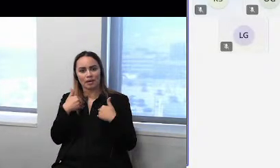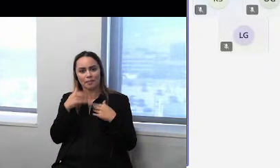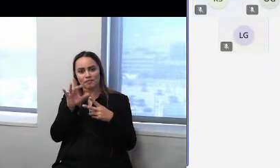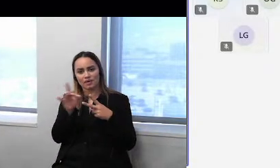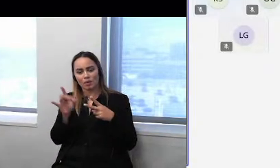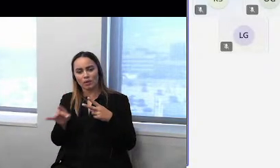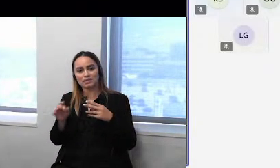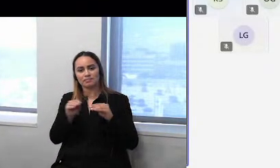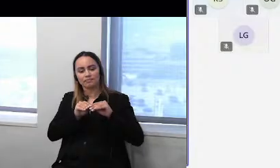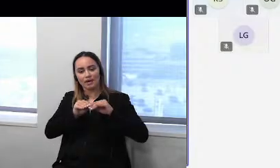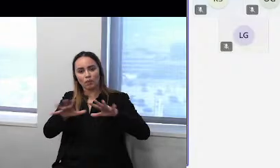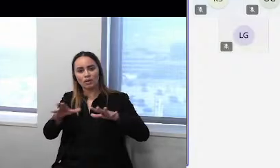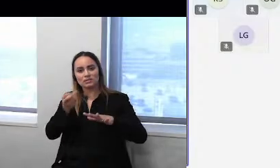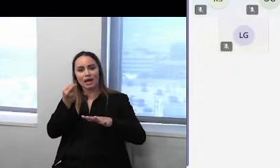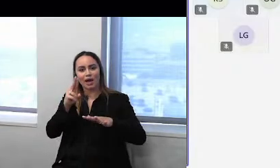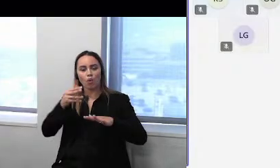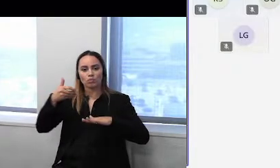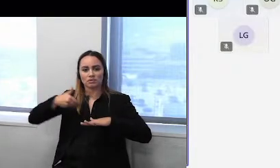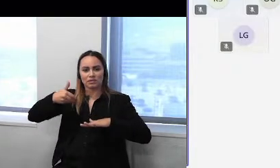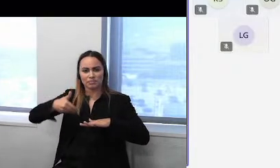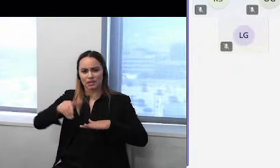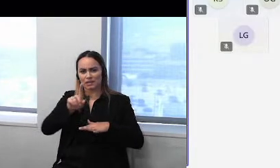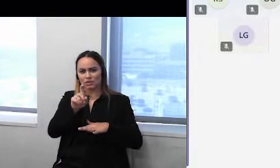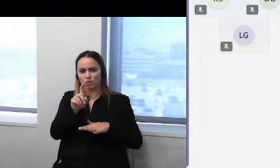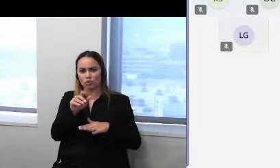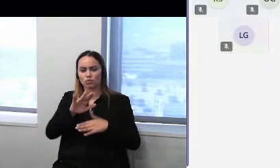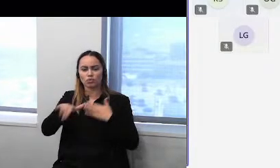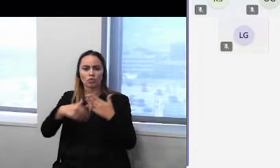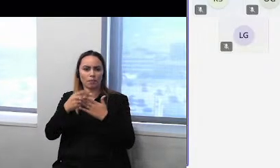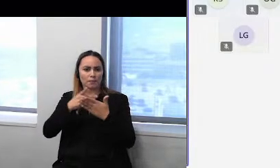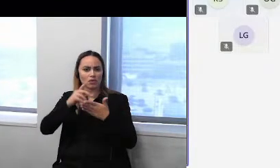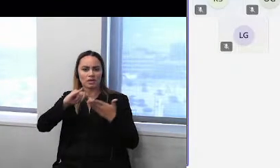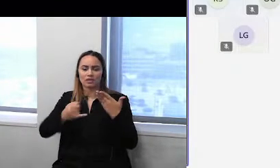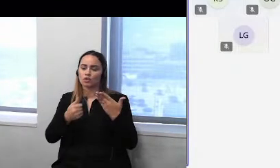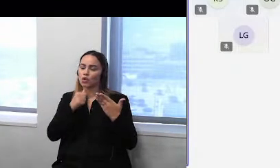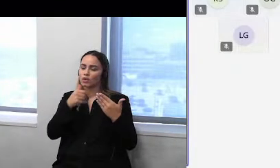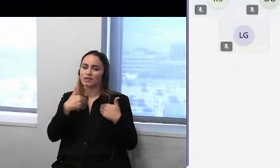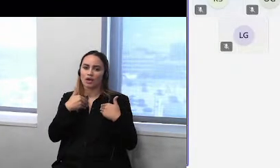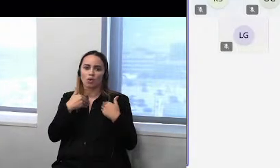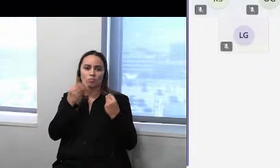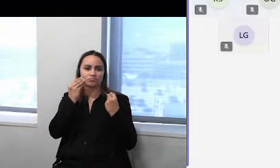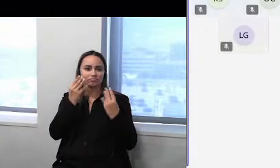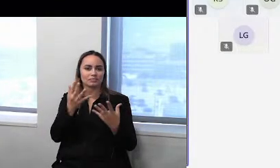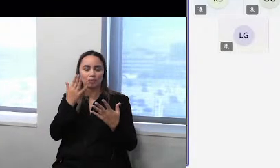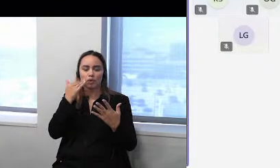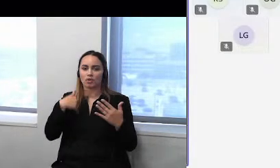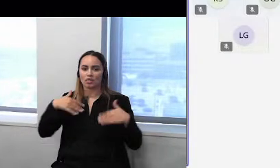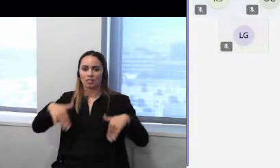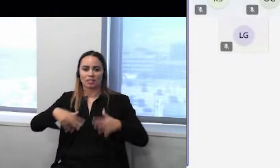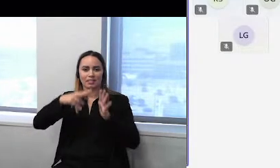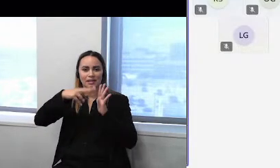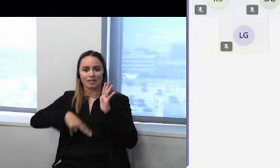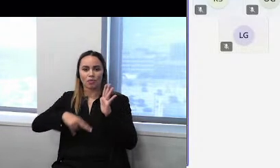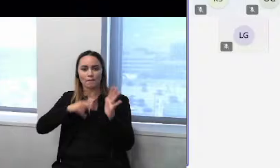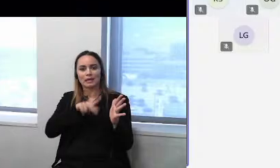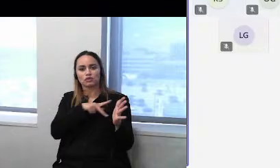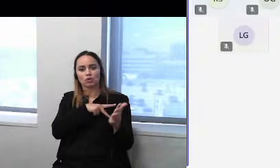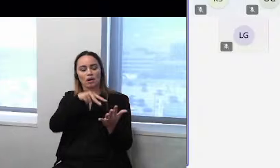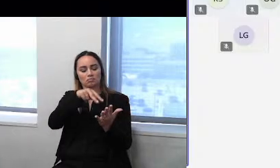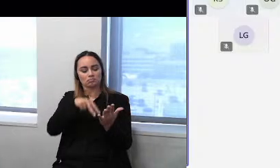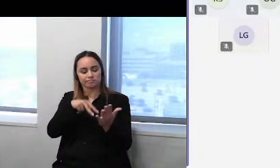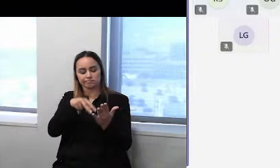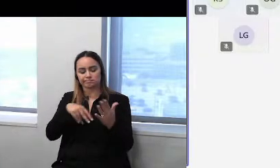ramp? It like all projects, I don't know the details because I haven't personally read the documentations, sir, and I'm on their